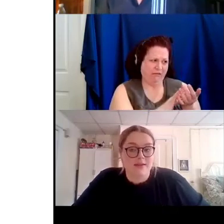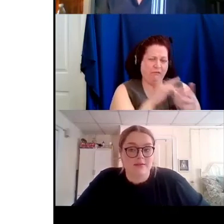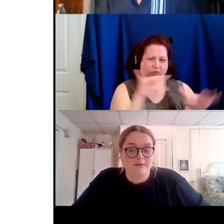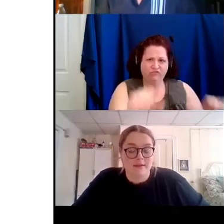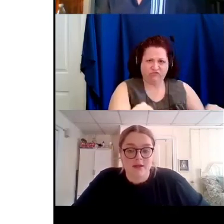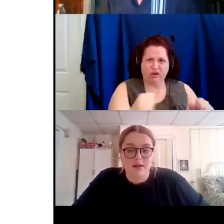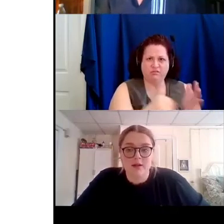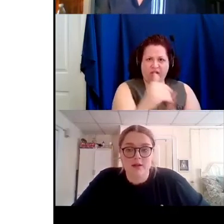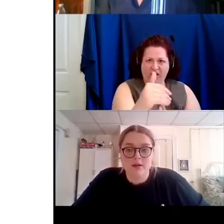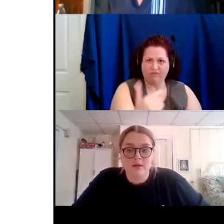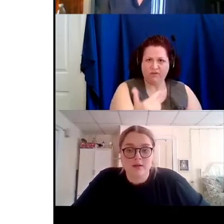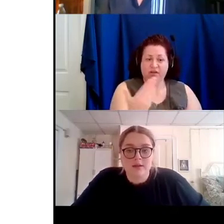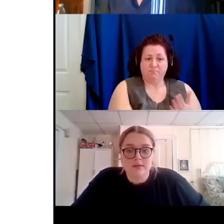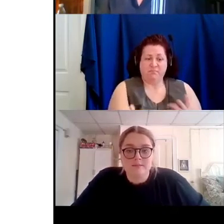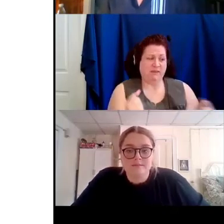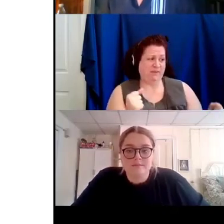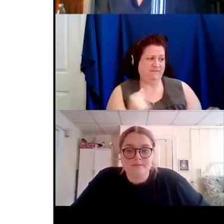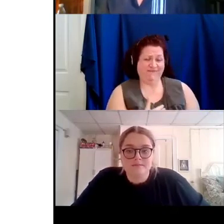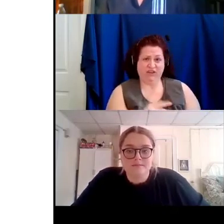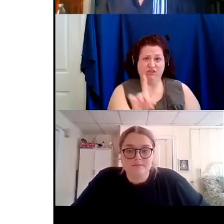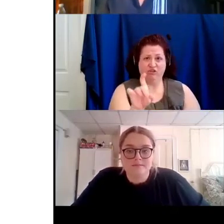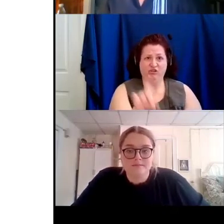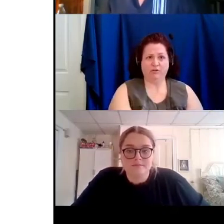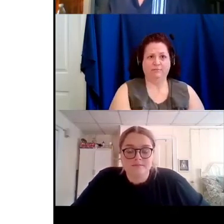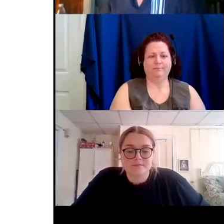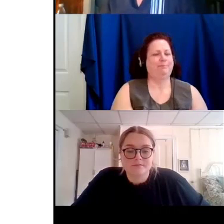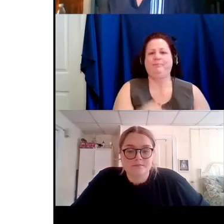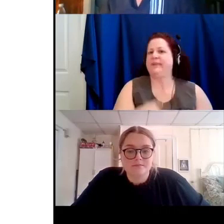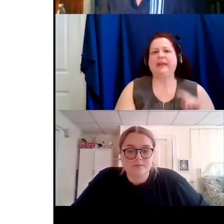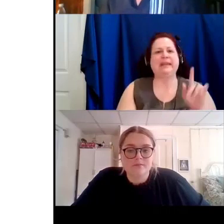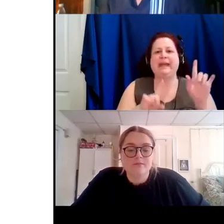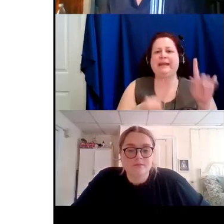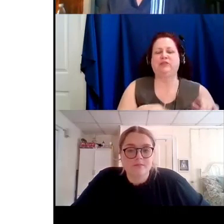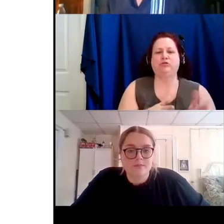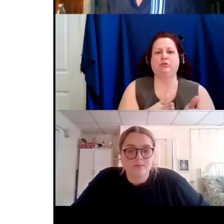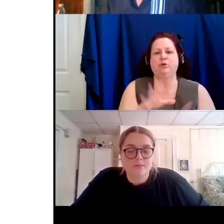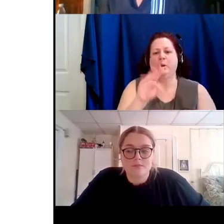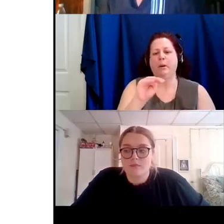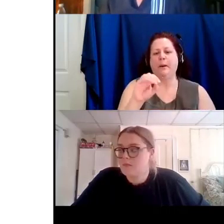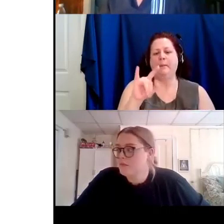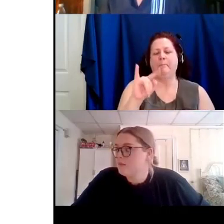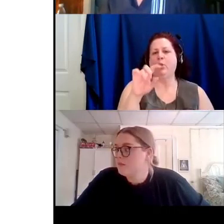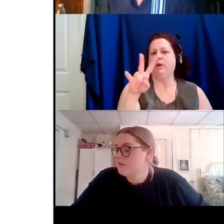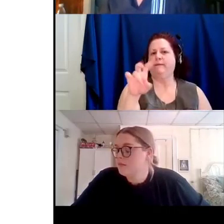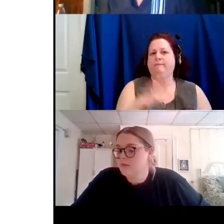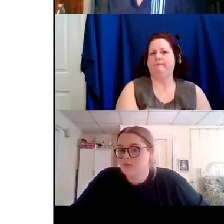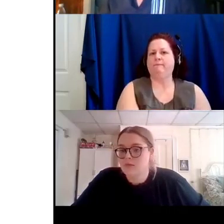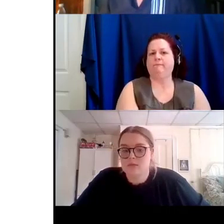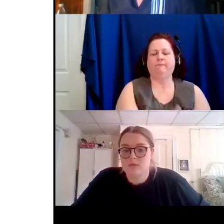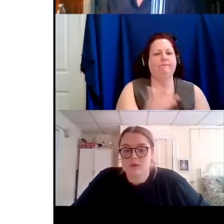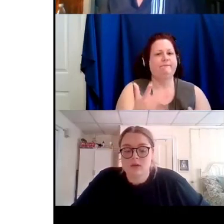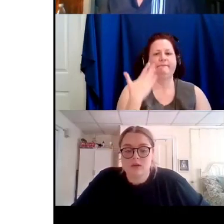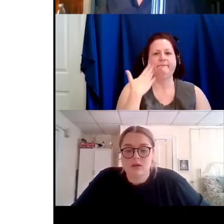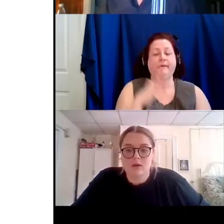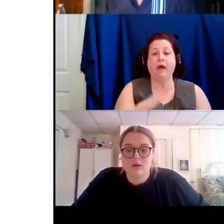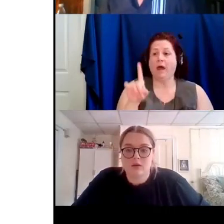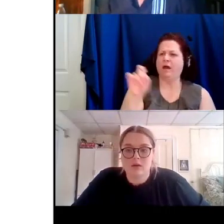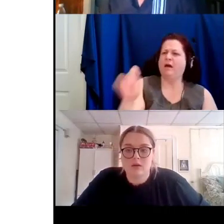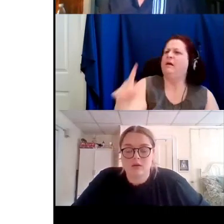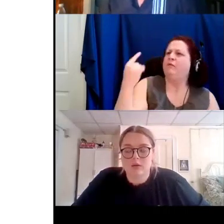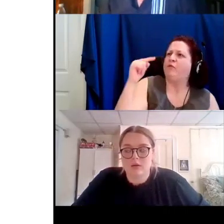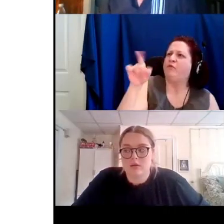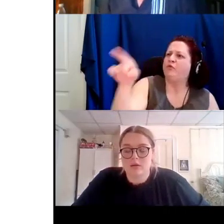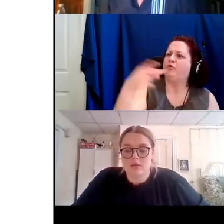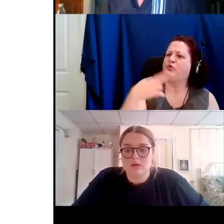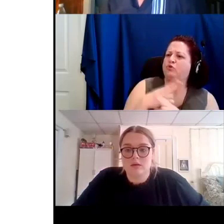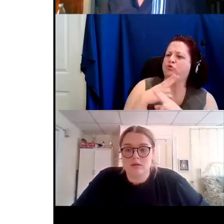it's based in fear. I can't answer the motive. When I've questioned people on why you used